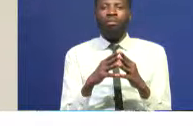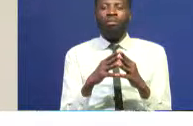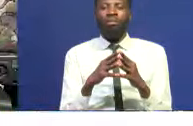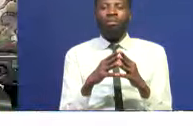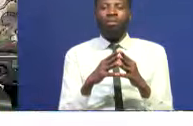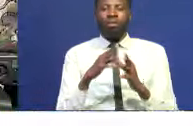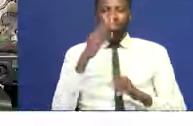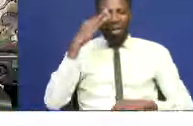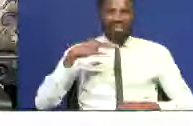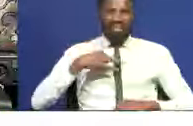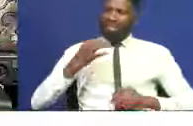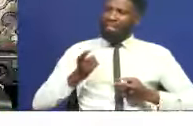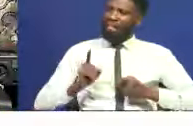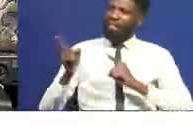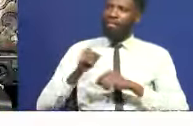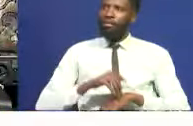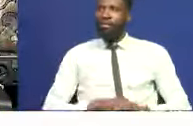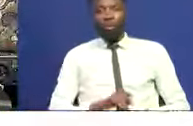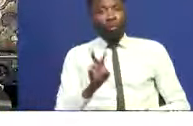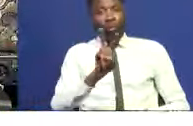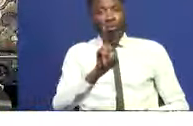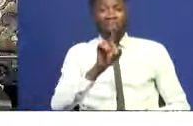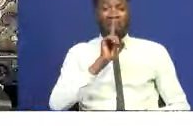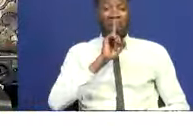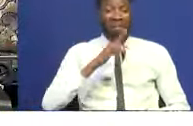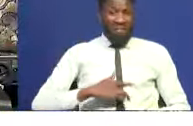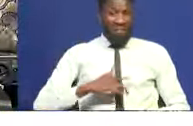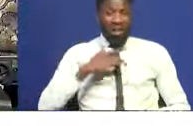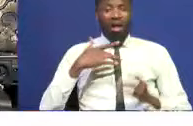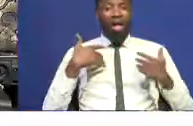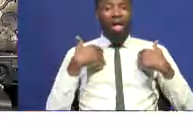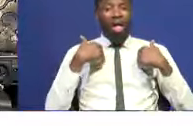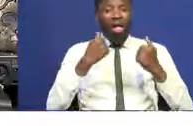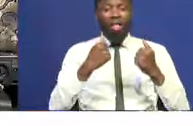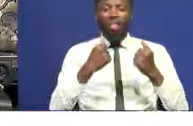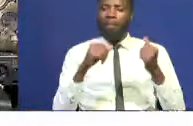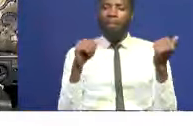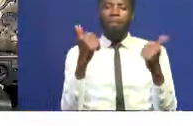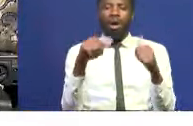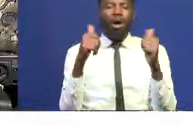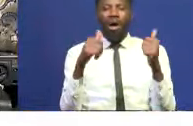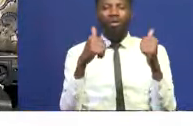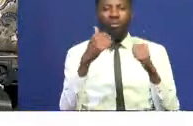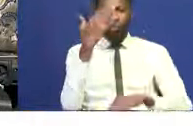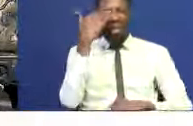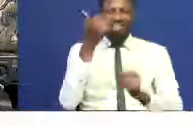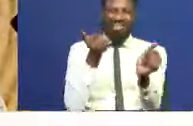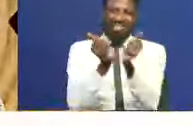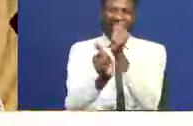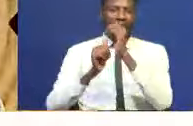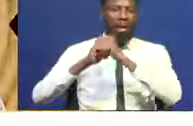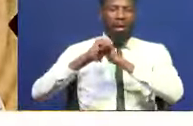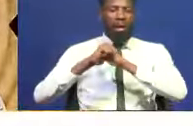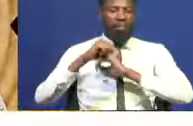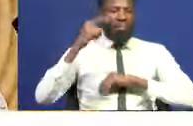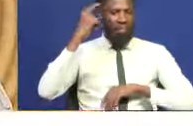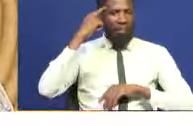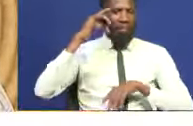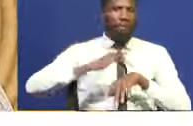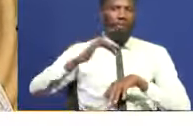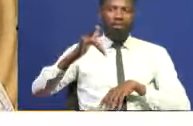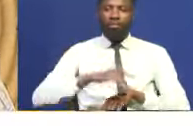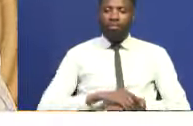nakedness and all. The two say they are yet to heal from the trauma they encountered while in detention. And they told